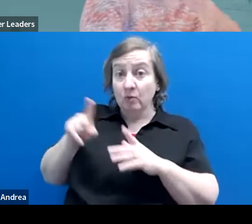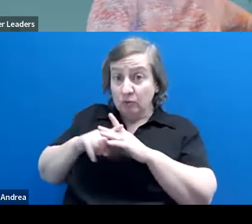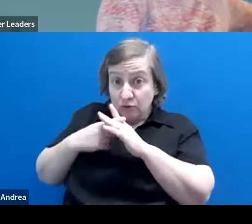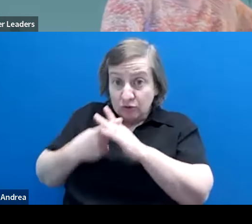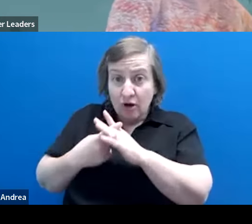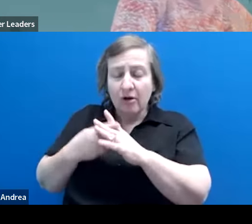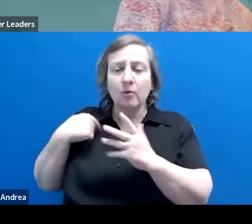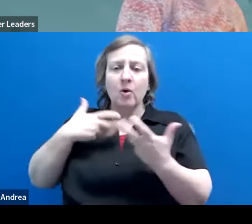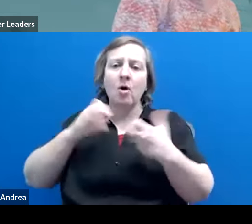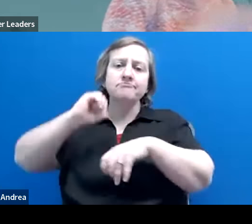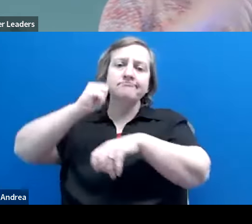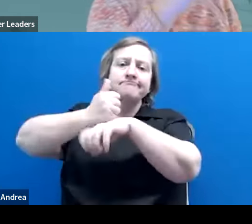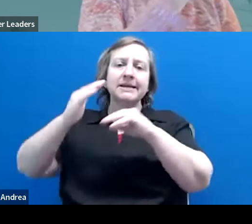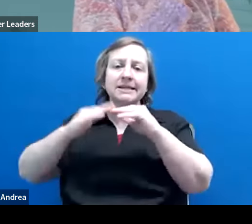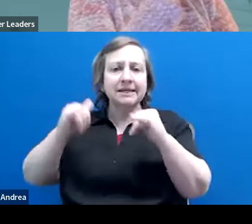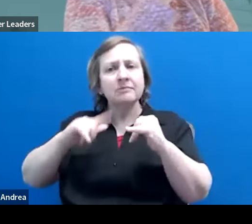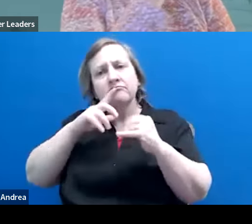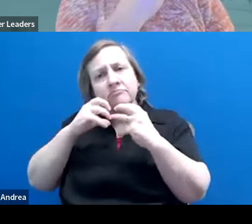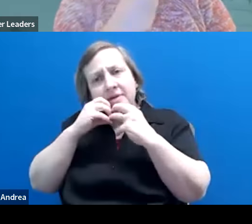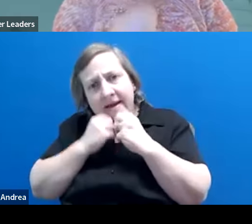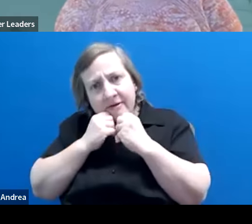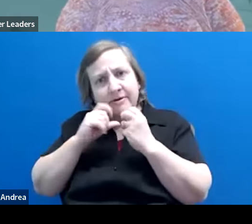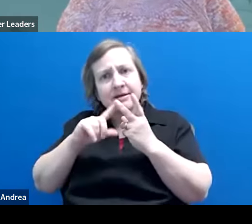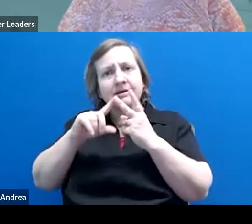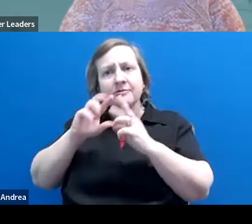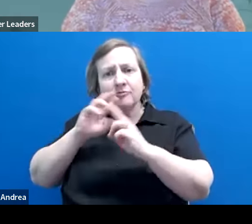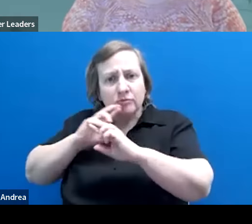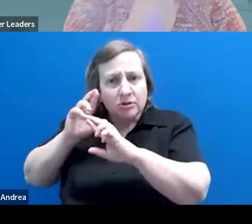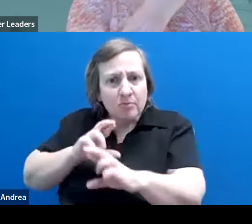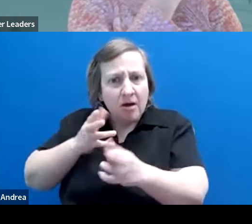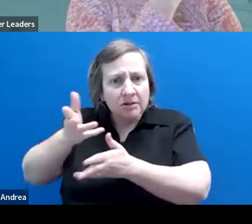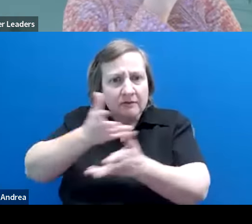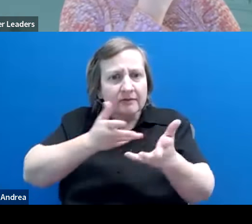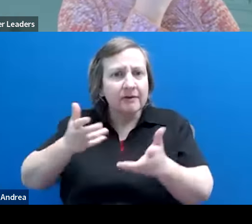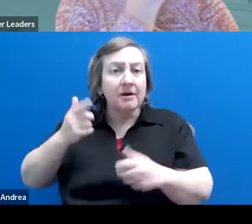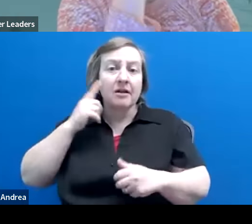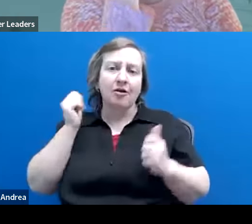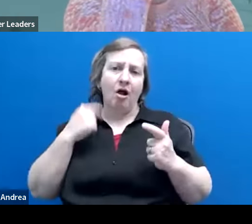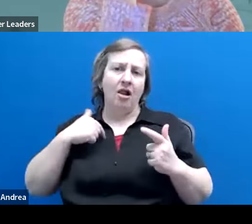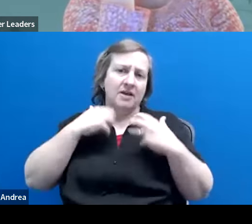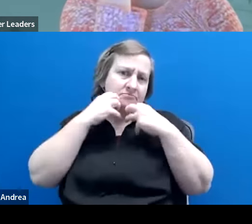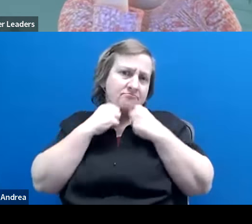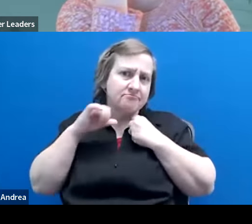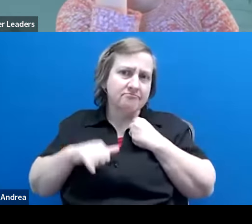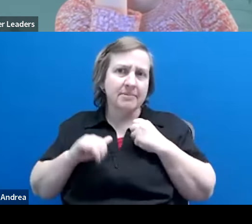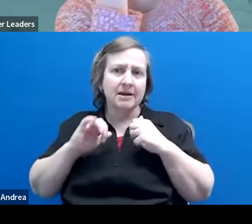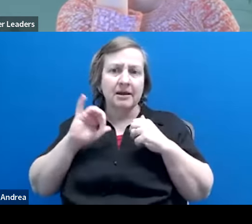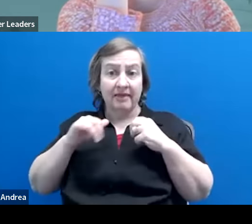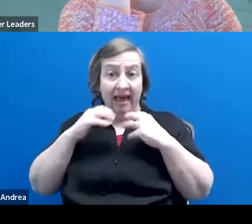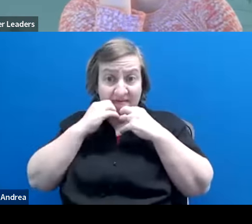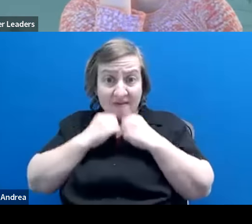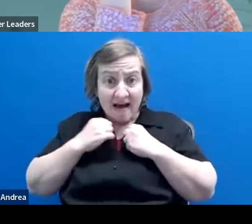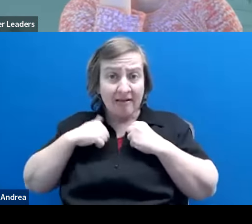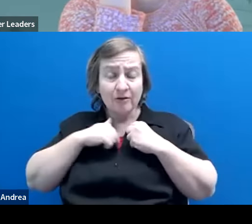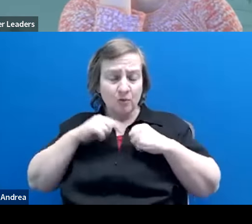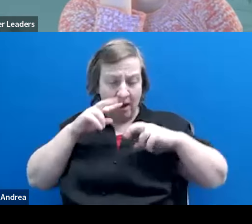to create a system that's caring and responsive. And, you know, I think we all have those values, and how do we take those values of what we're looking and really